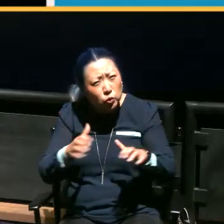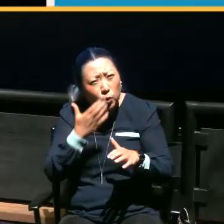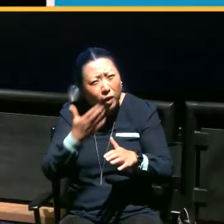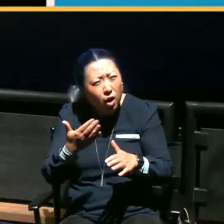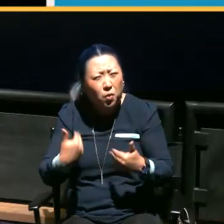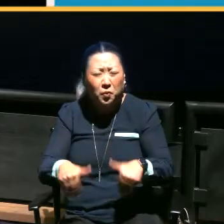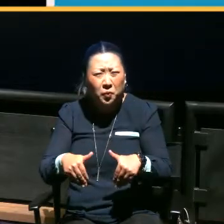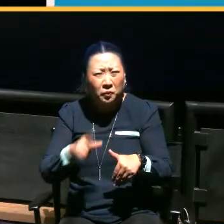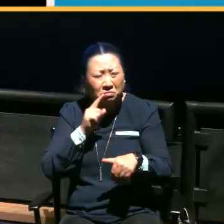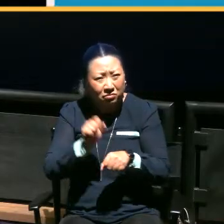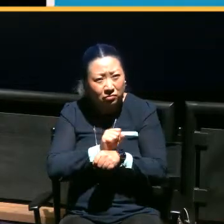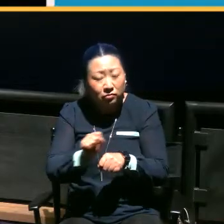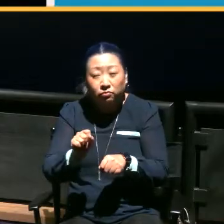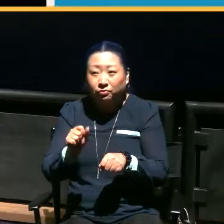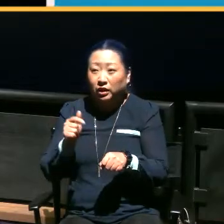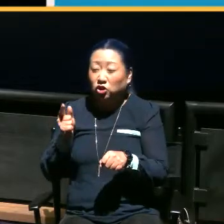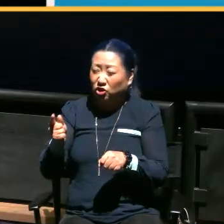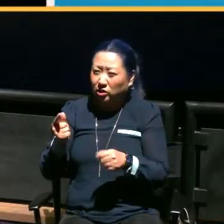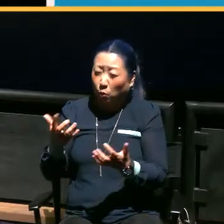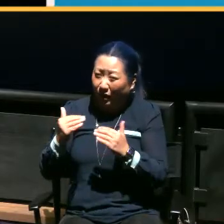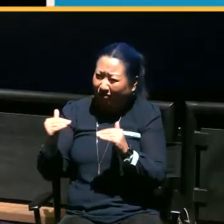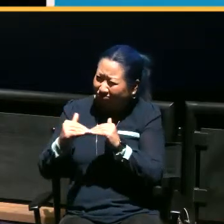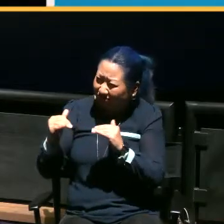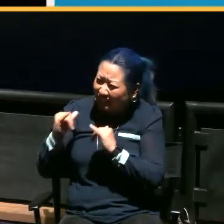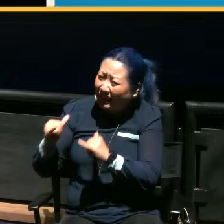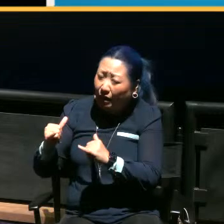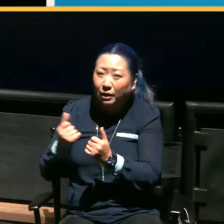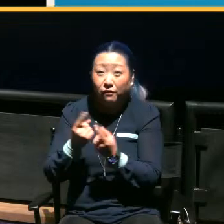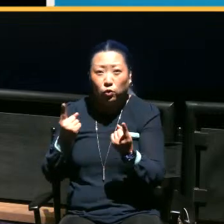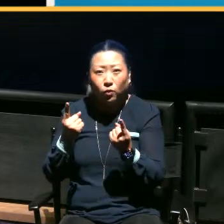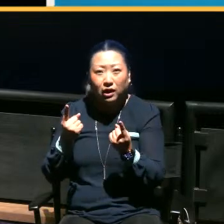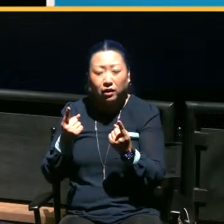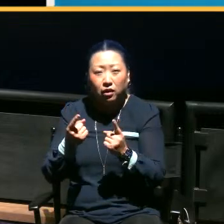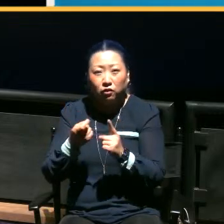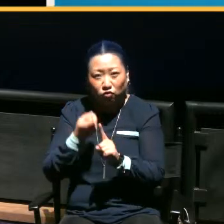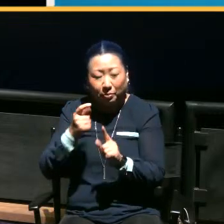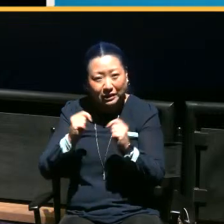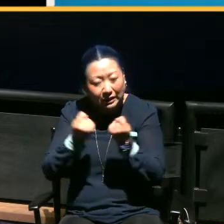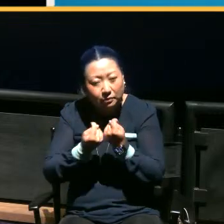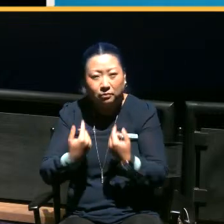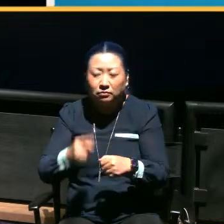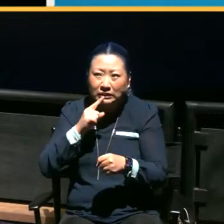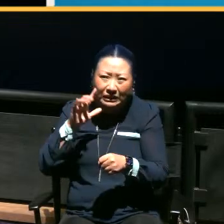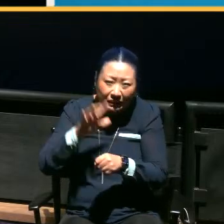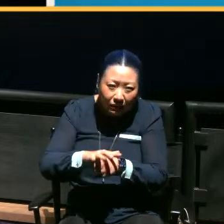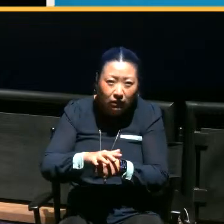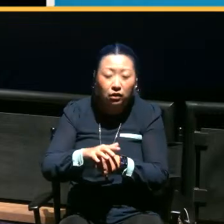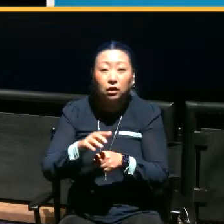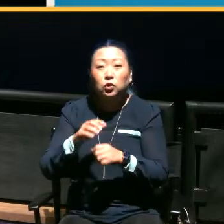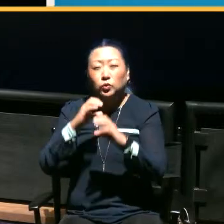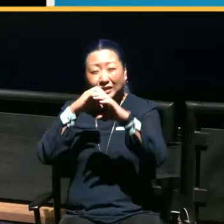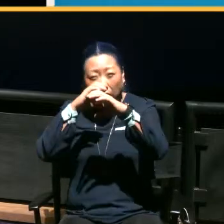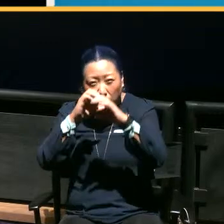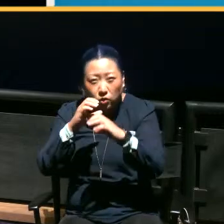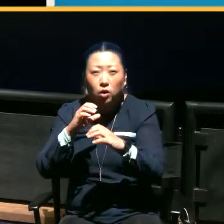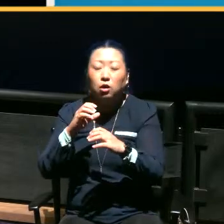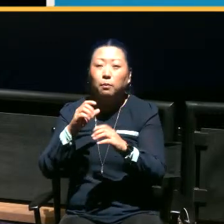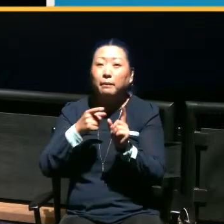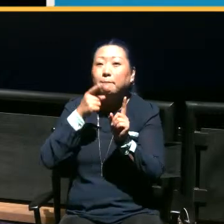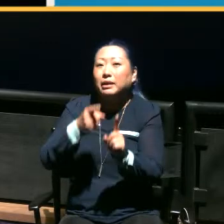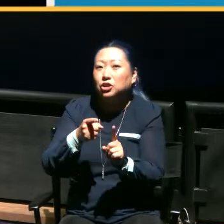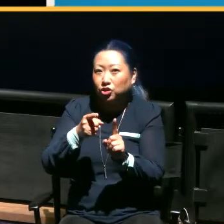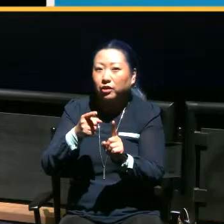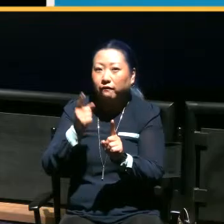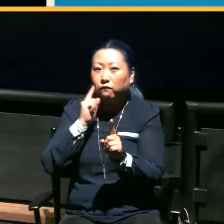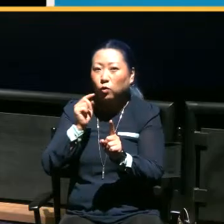badly." She wanted it as much as we did. They were so dedicated. Everyone on that team was so dedicated to the telescope and to the mission at